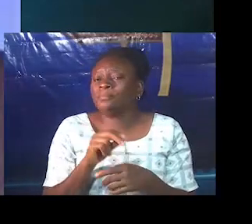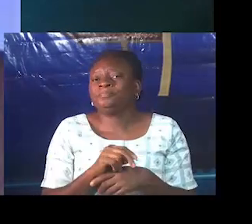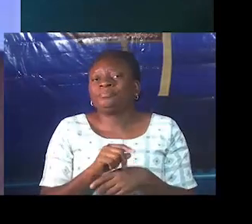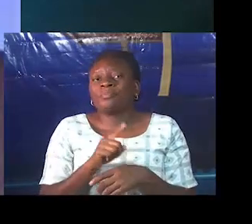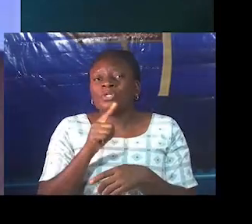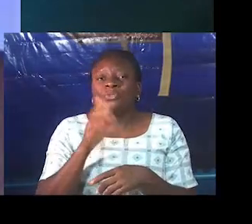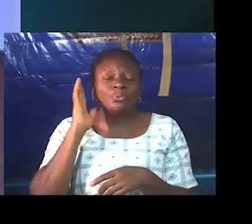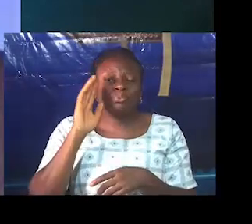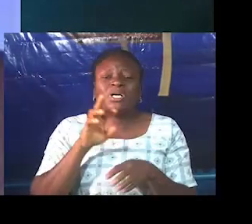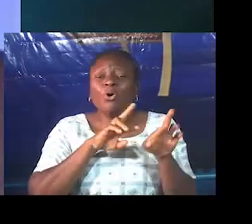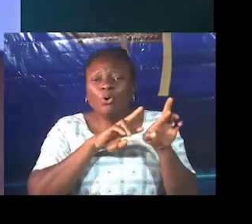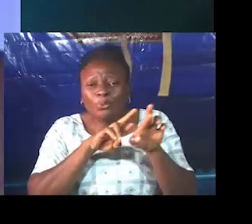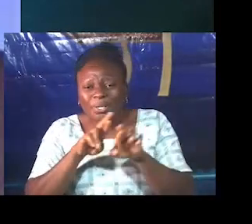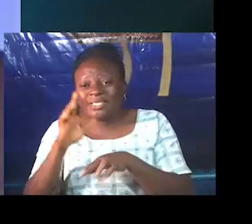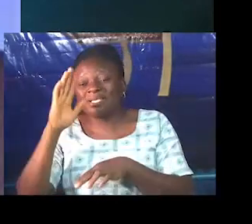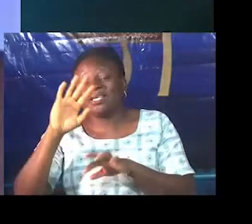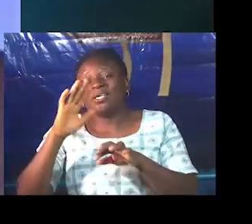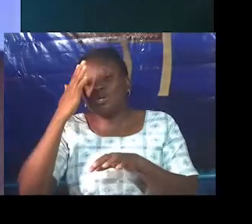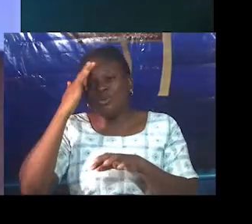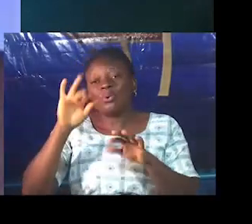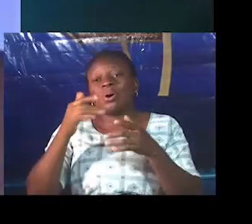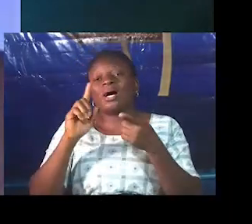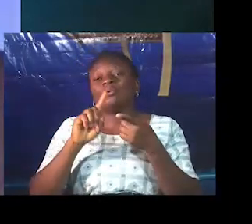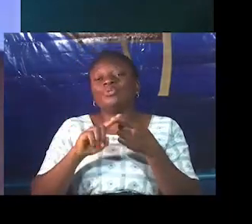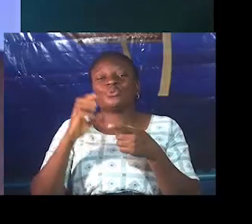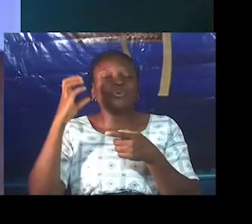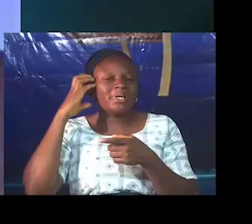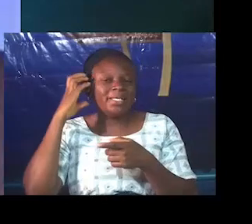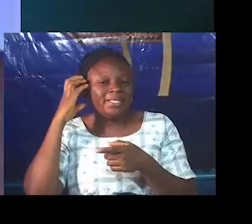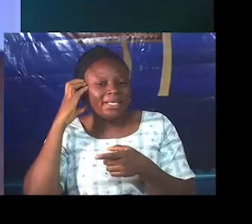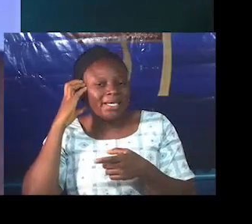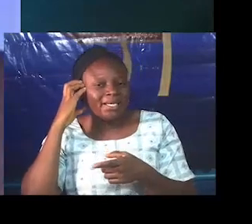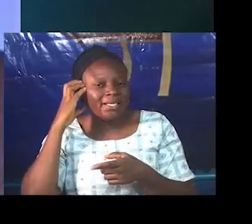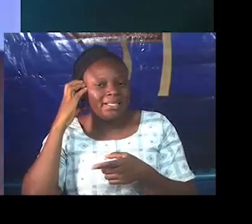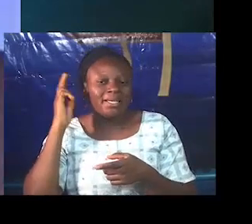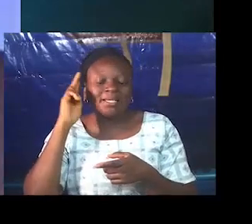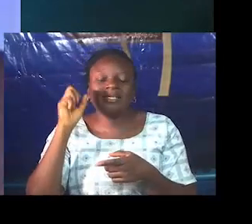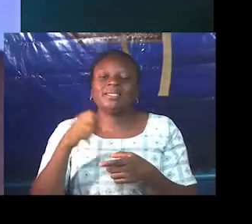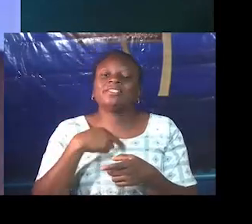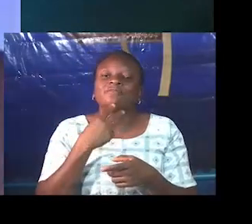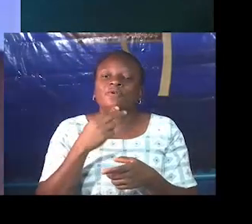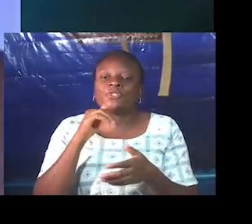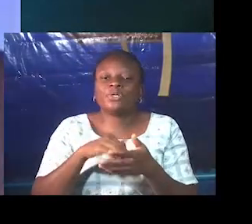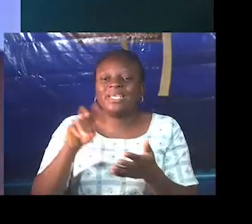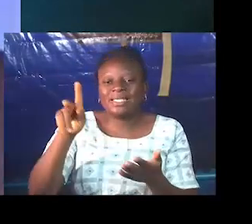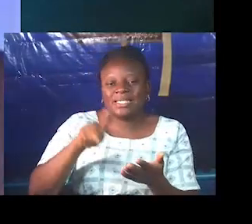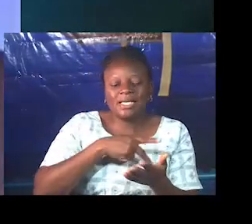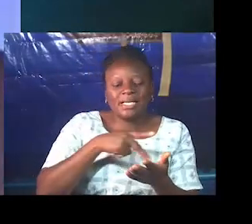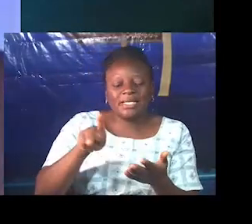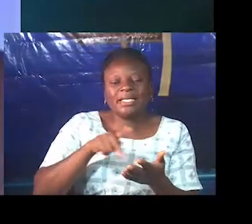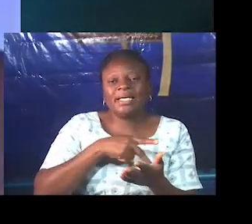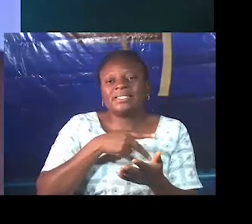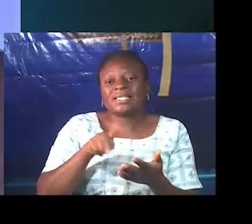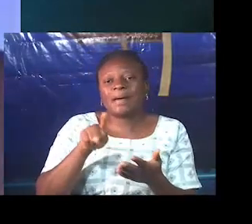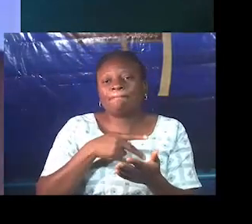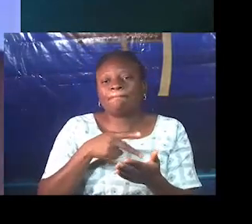your life. Now Psalm 32 says, and I want you to note Psalm 32. Now these are the issues